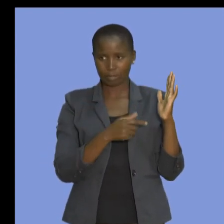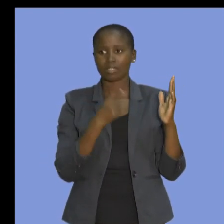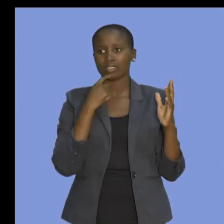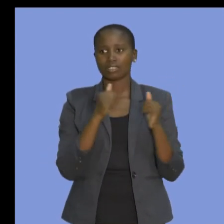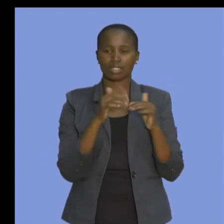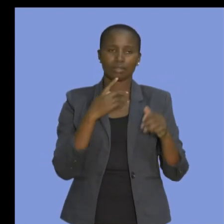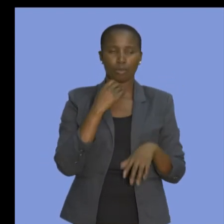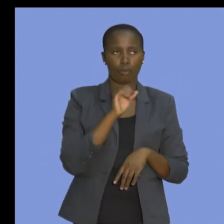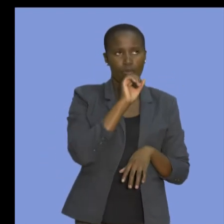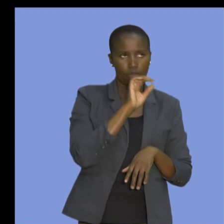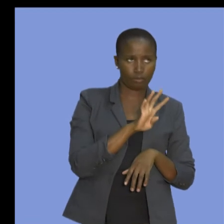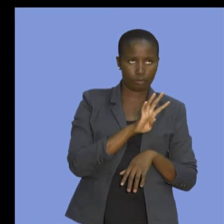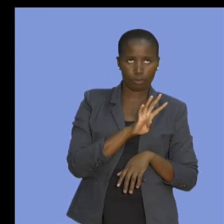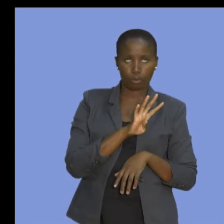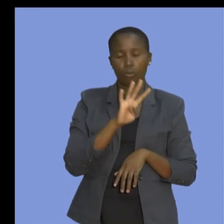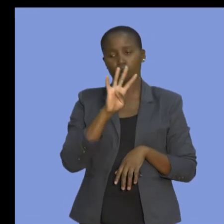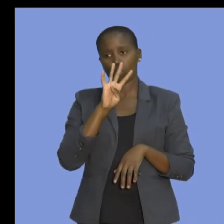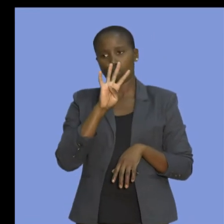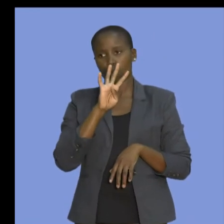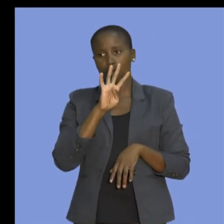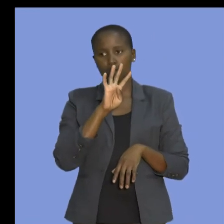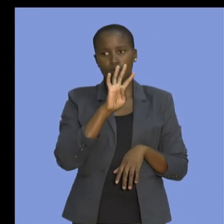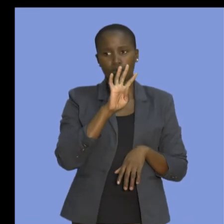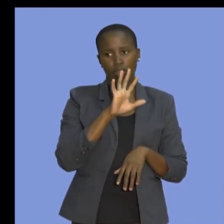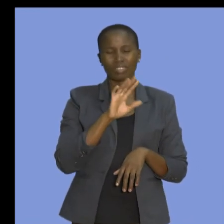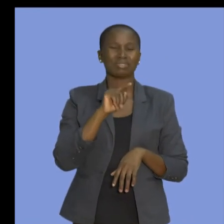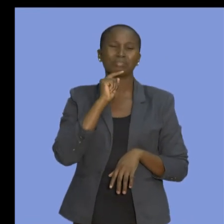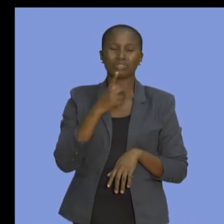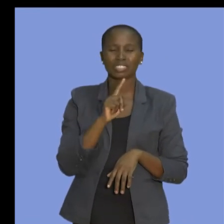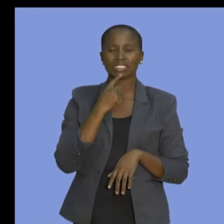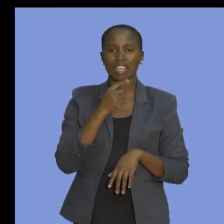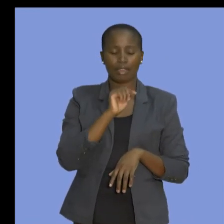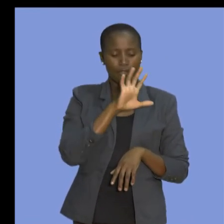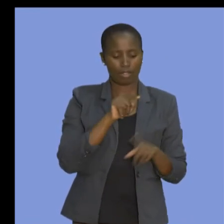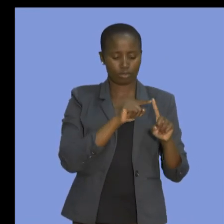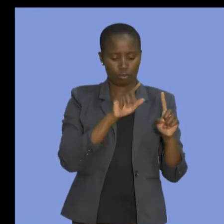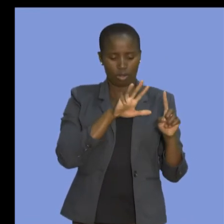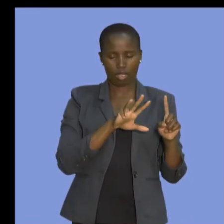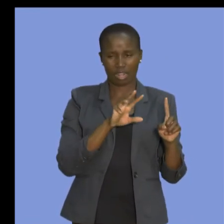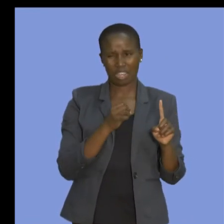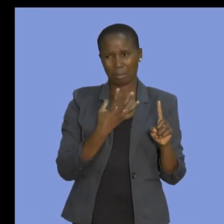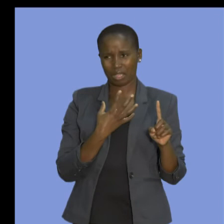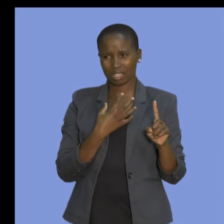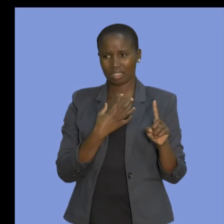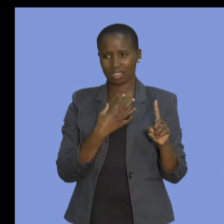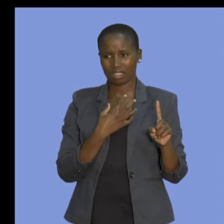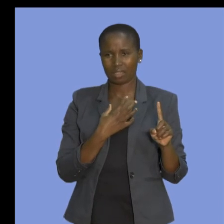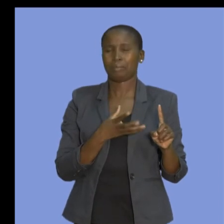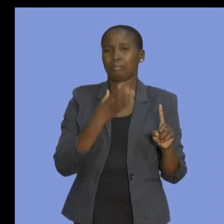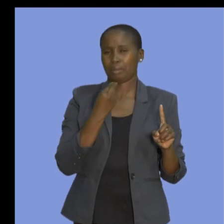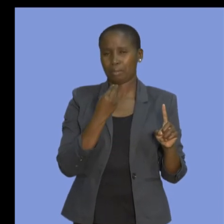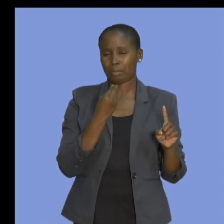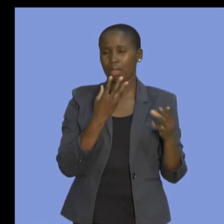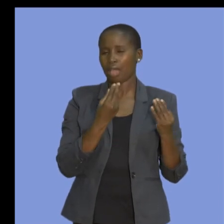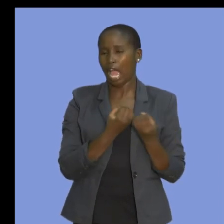there, what do you call it? It was, no, we got